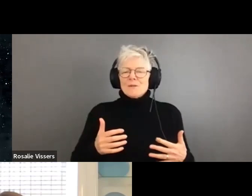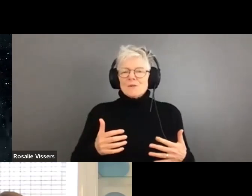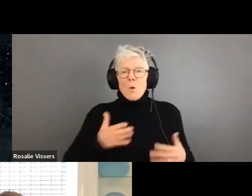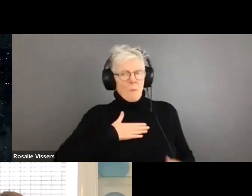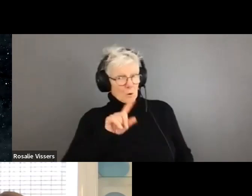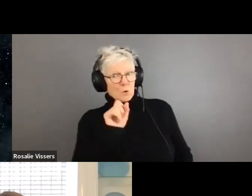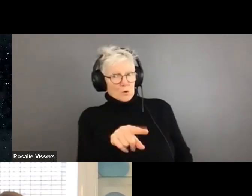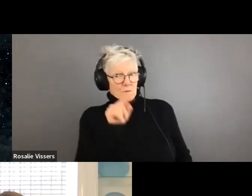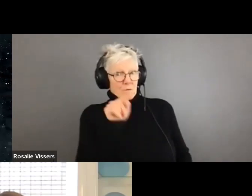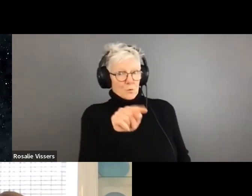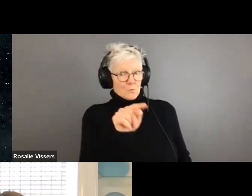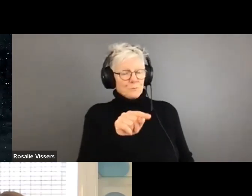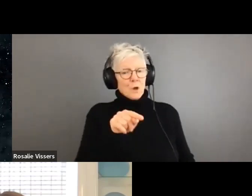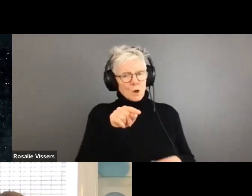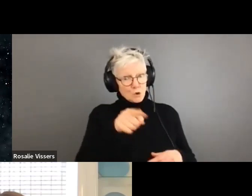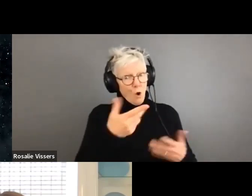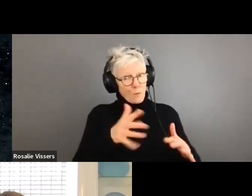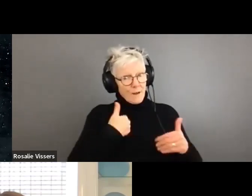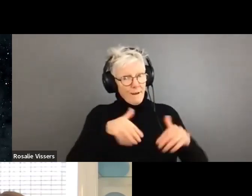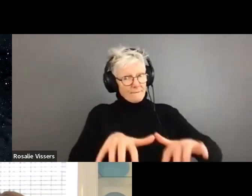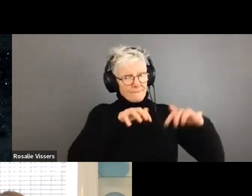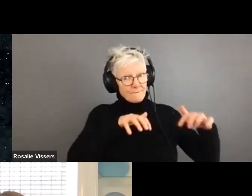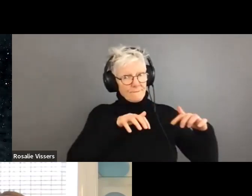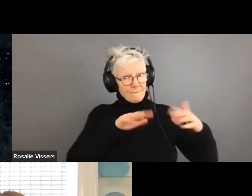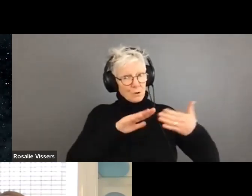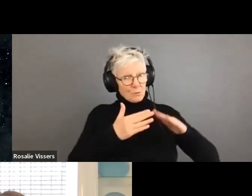you have a community already?